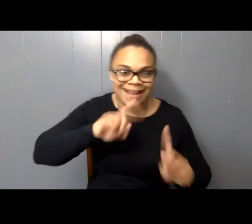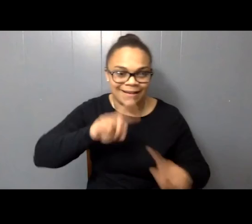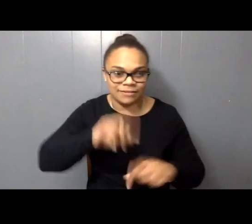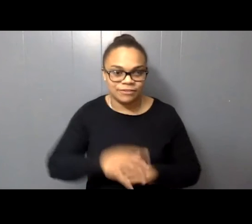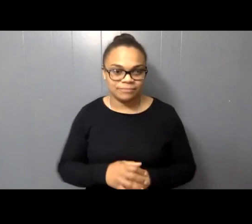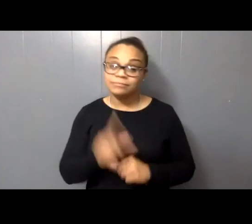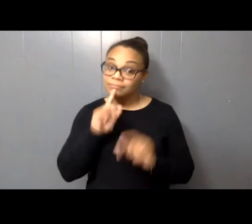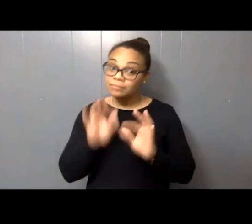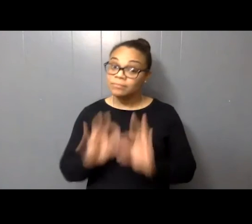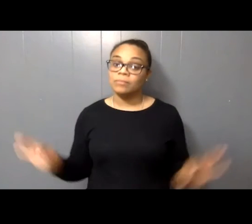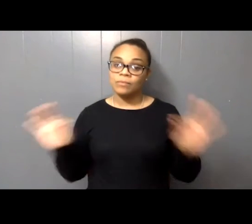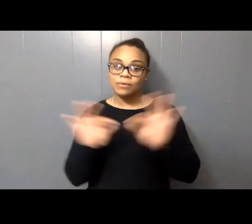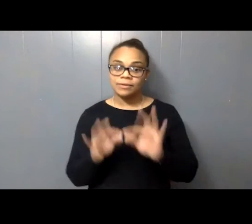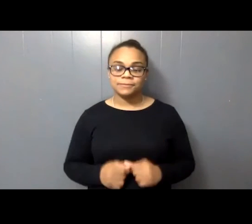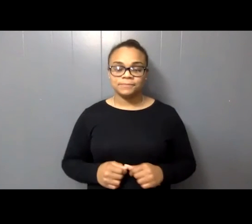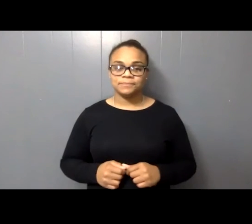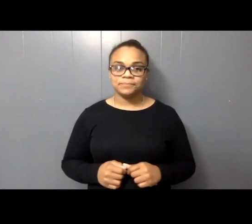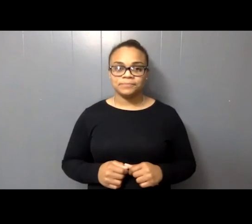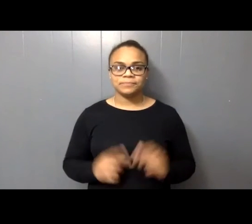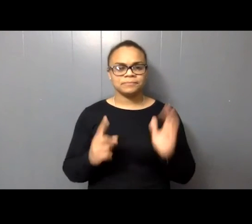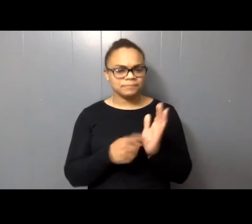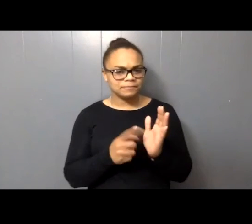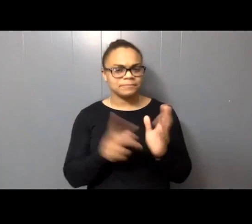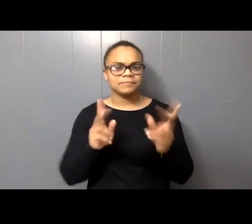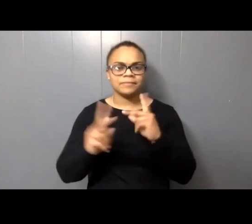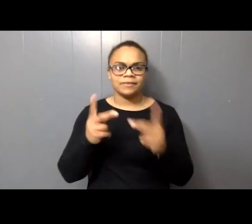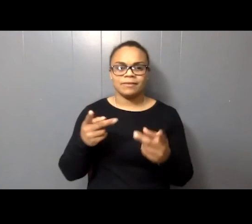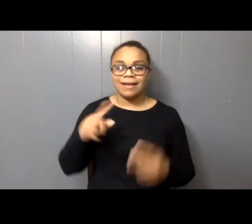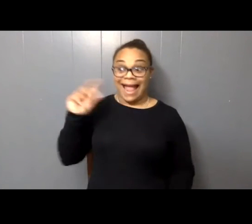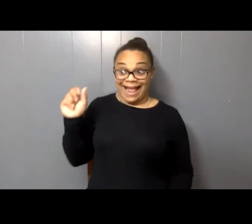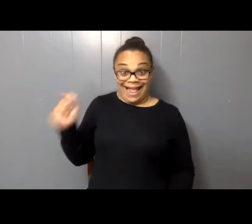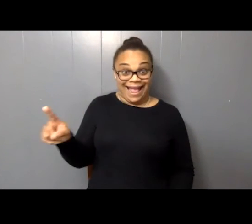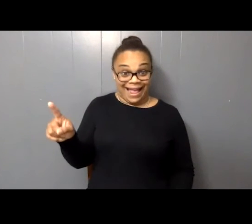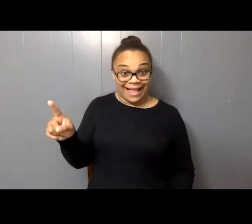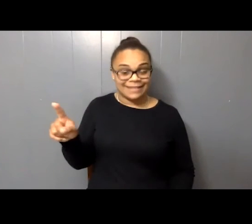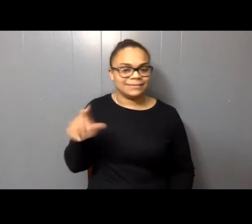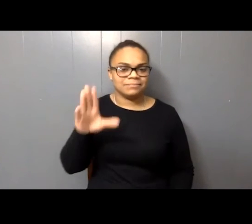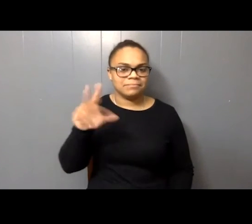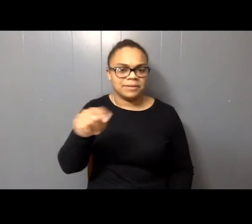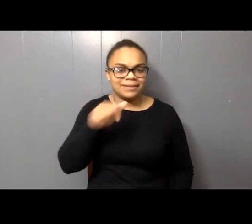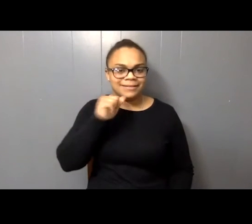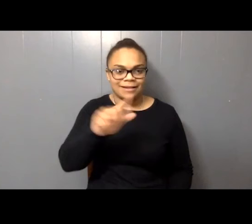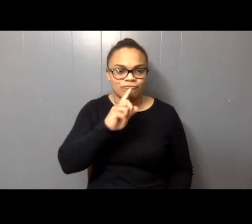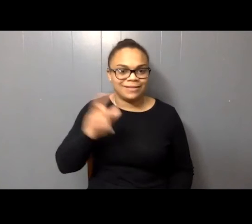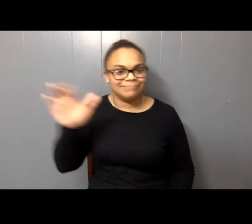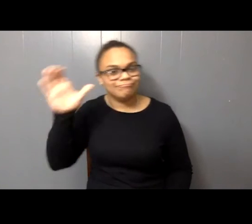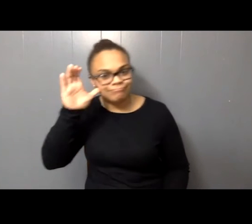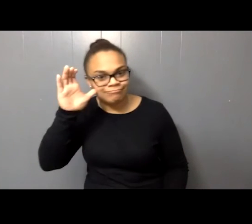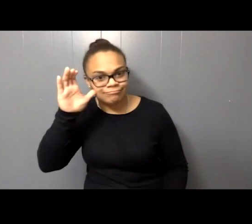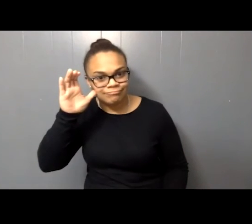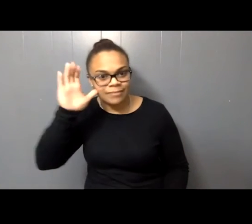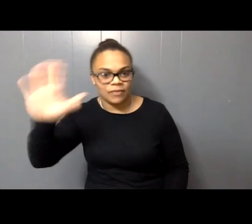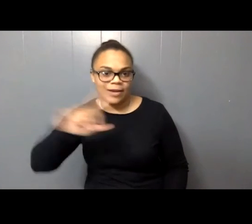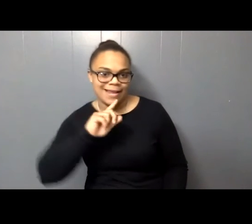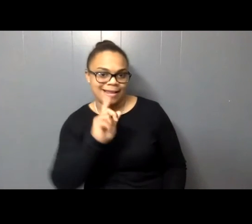that people tend to ask questions but then not really actually hear that person's answer.